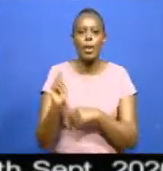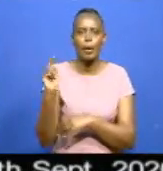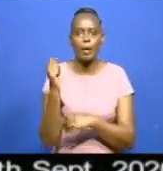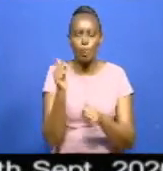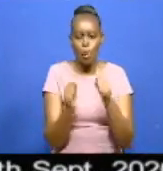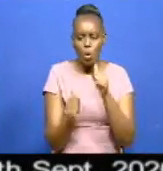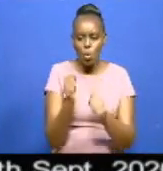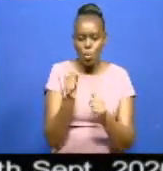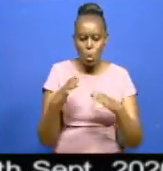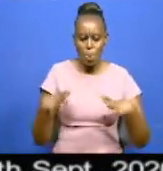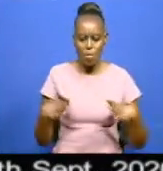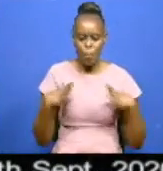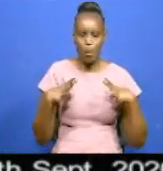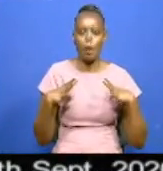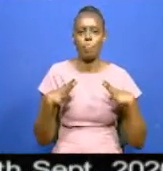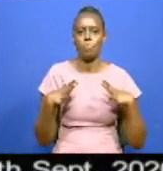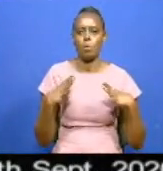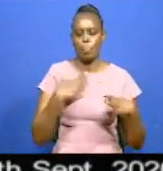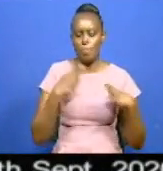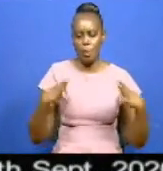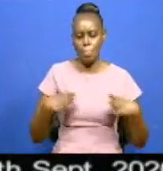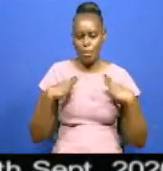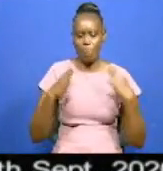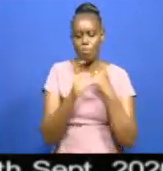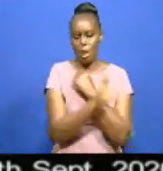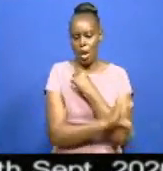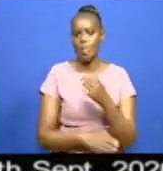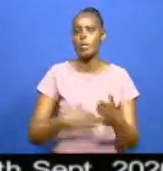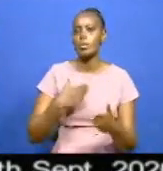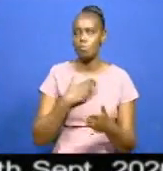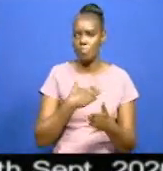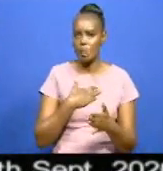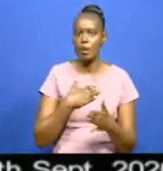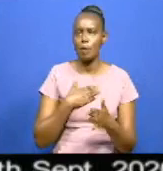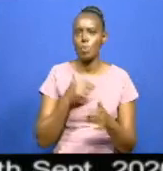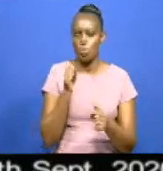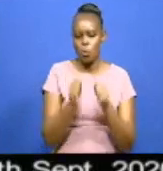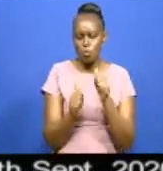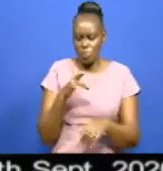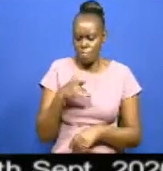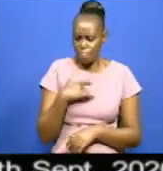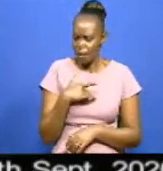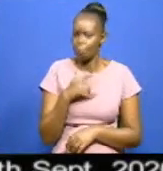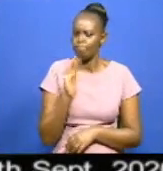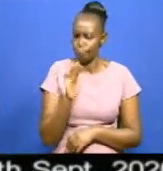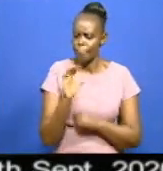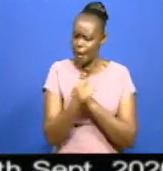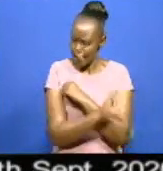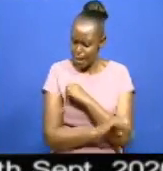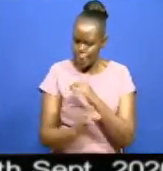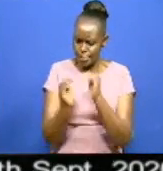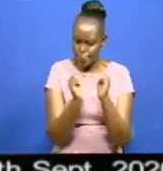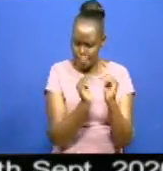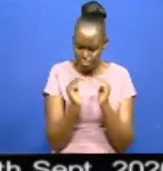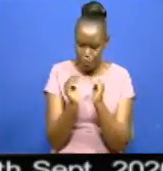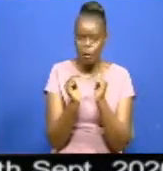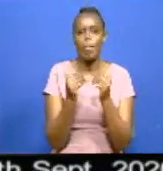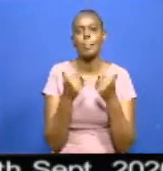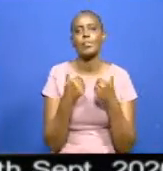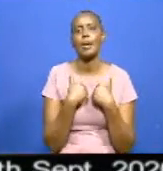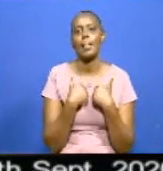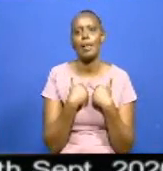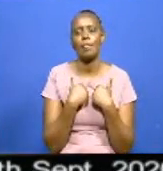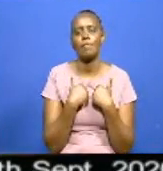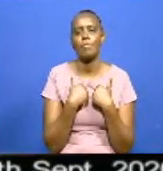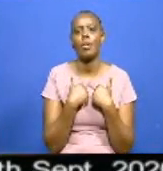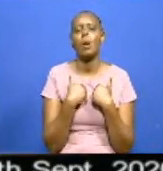we are proud of, personally I'm proud of my country, and a country that I feel is a democratic country. We know what we